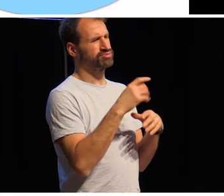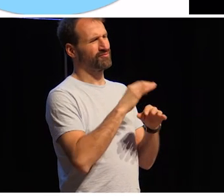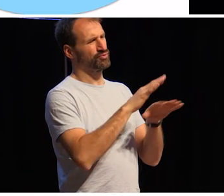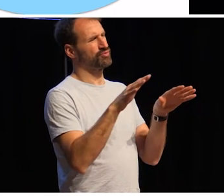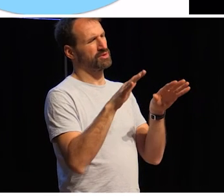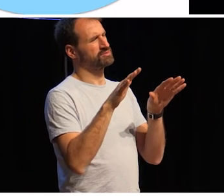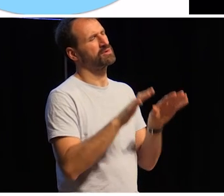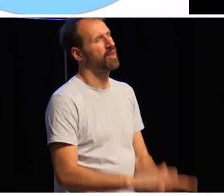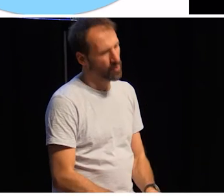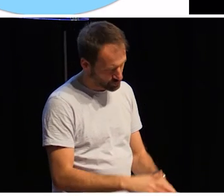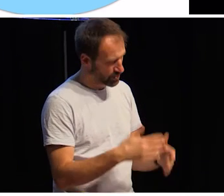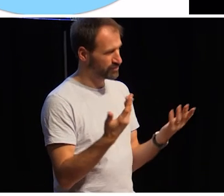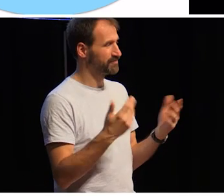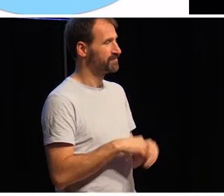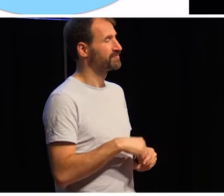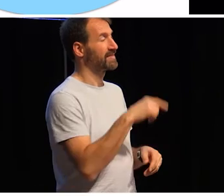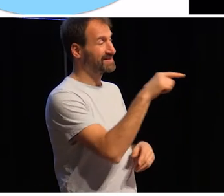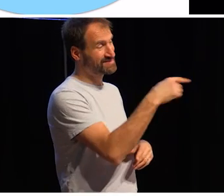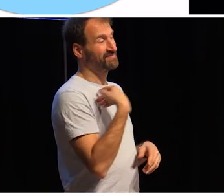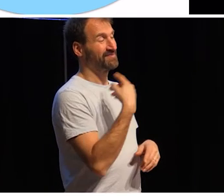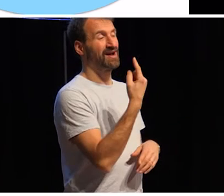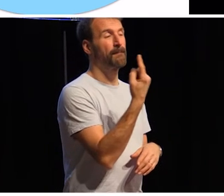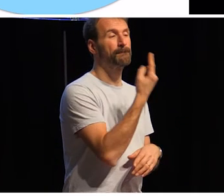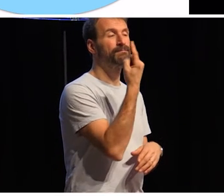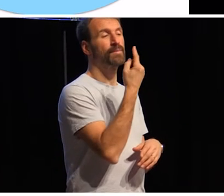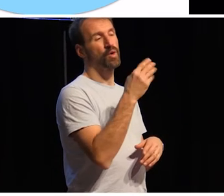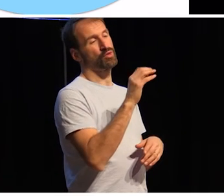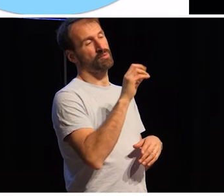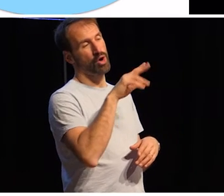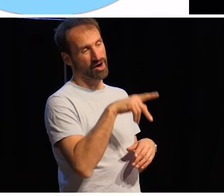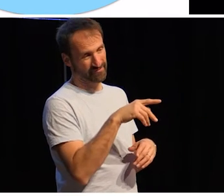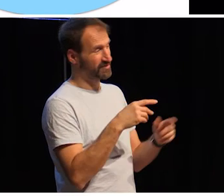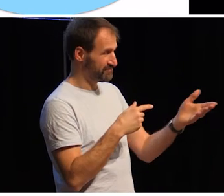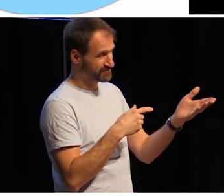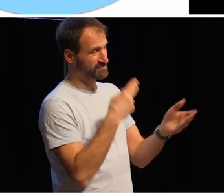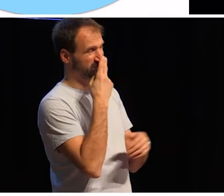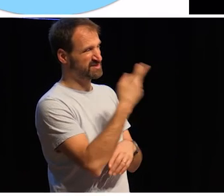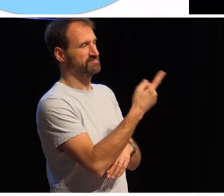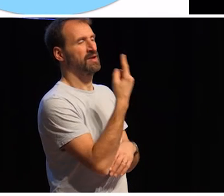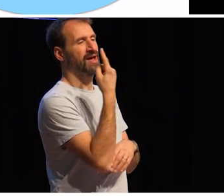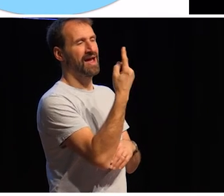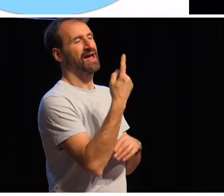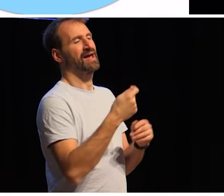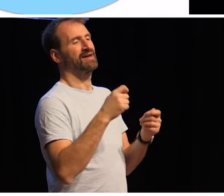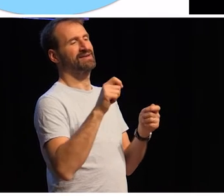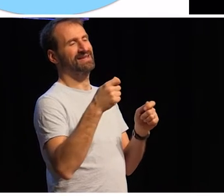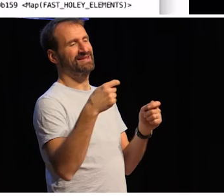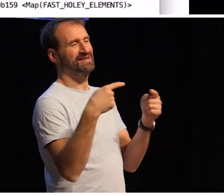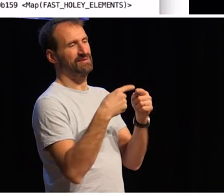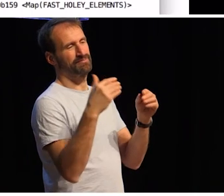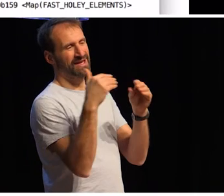was monomorphic. There was exactly one check in there for this one key in the inline cache. Here's the